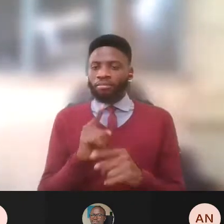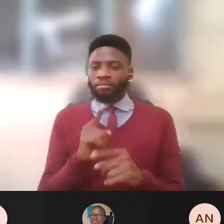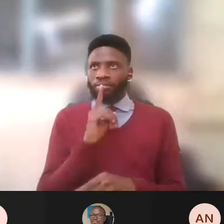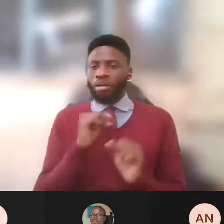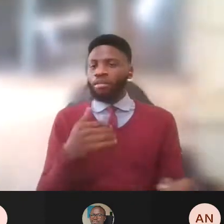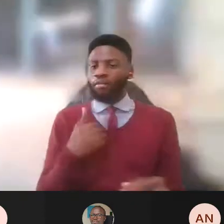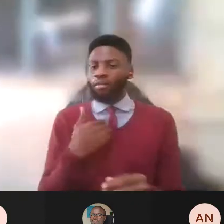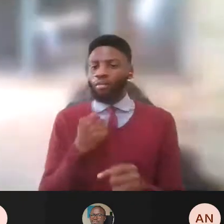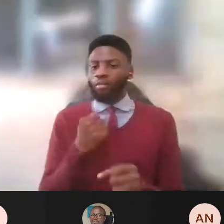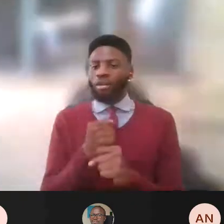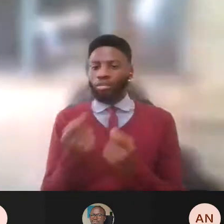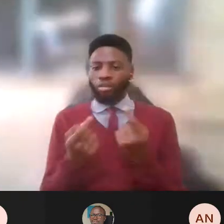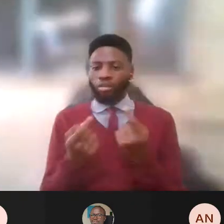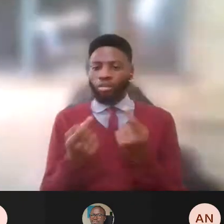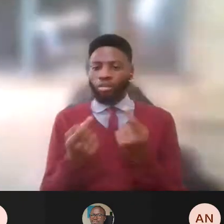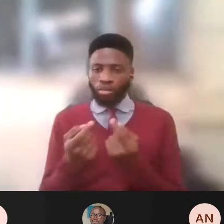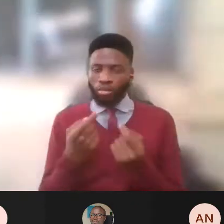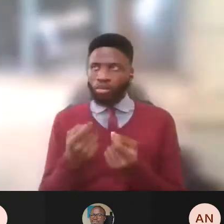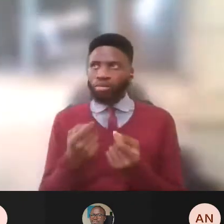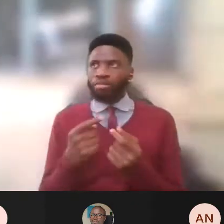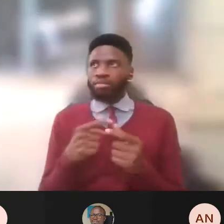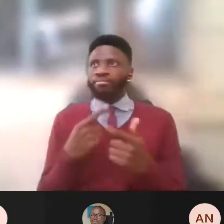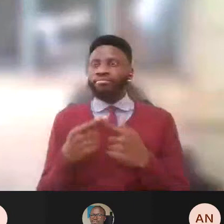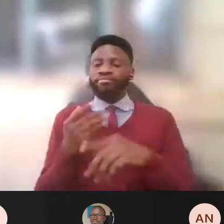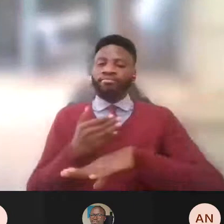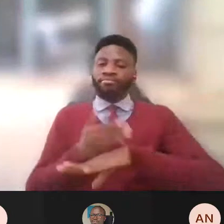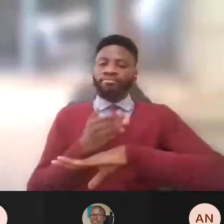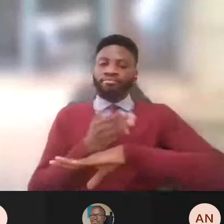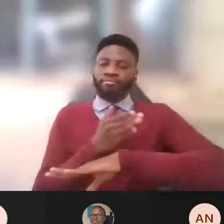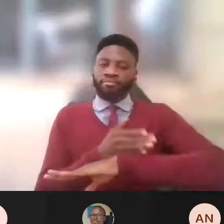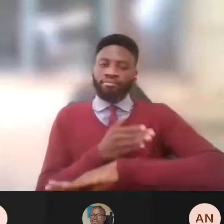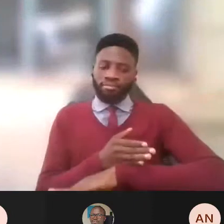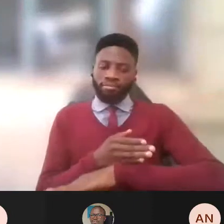on soft skills and technical skills. So they put together